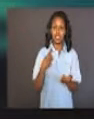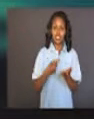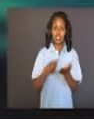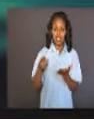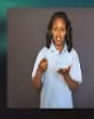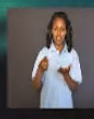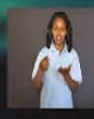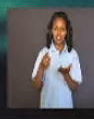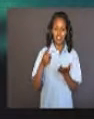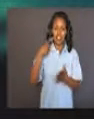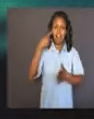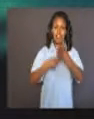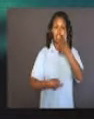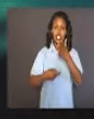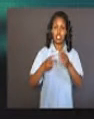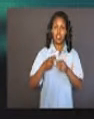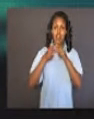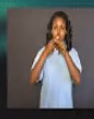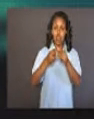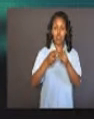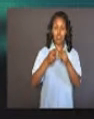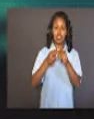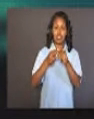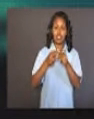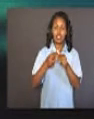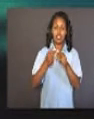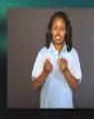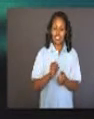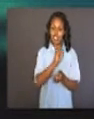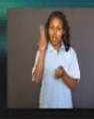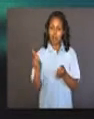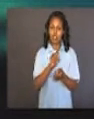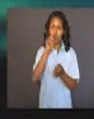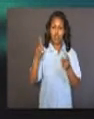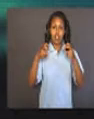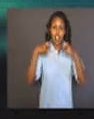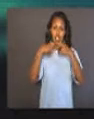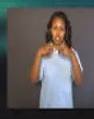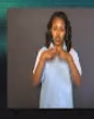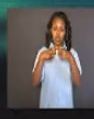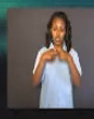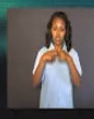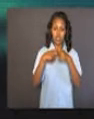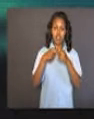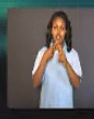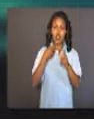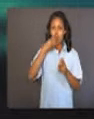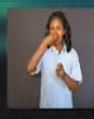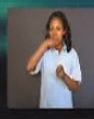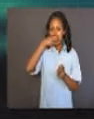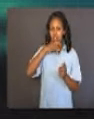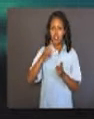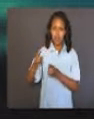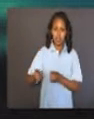This effect, caused by the escape of electrons from a